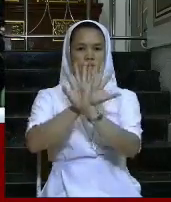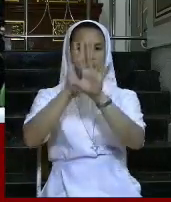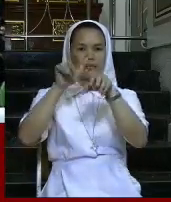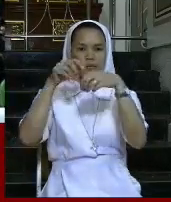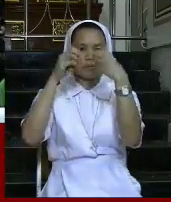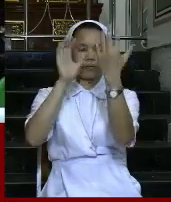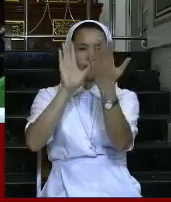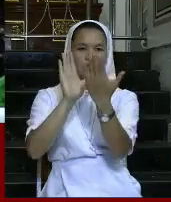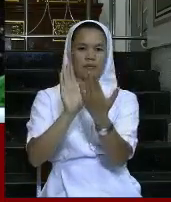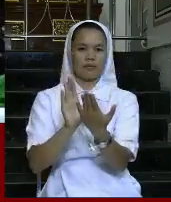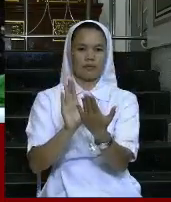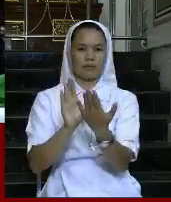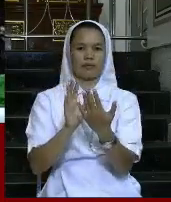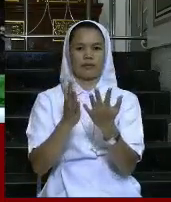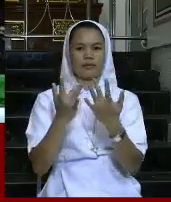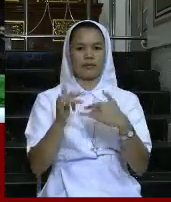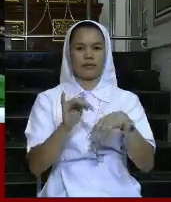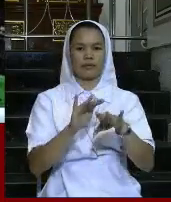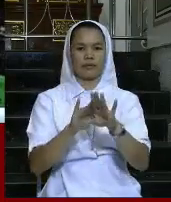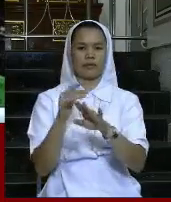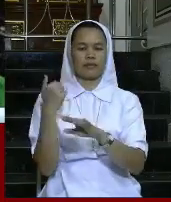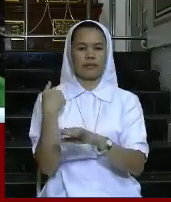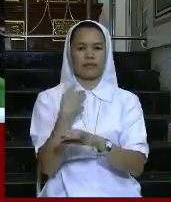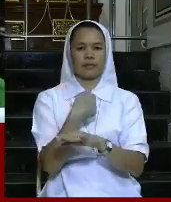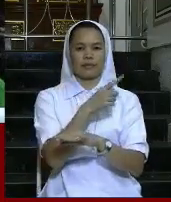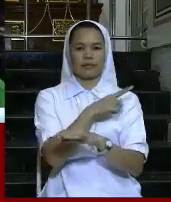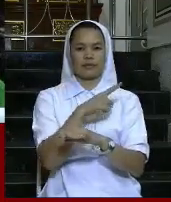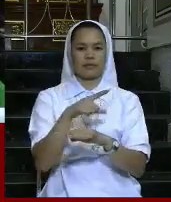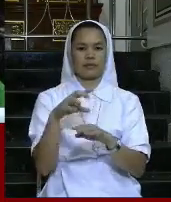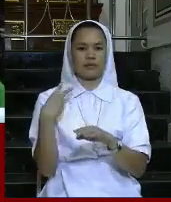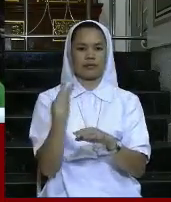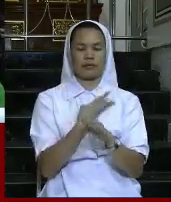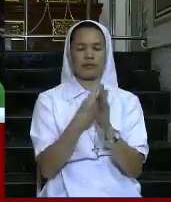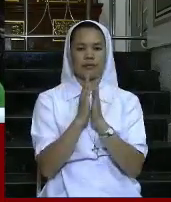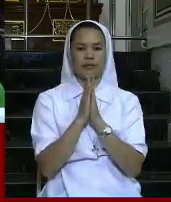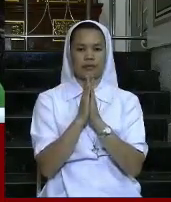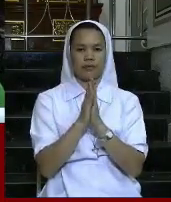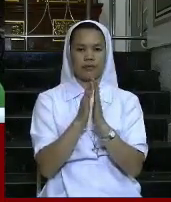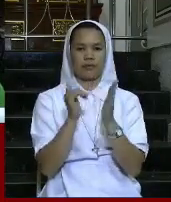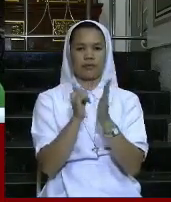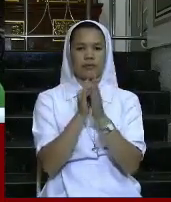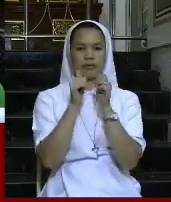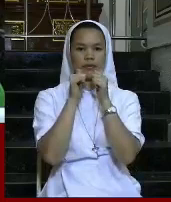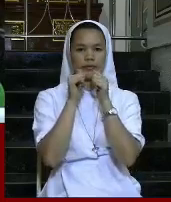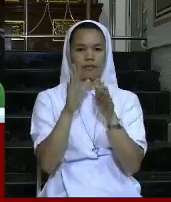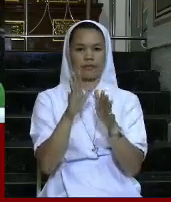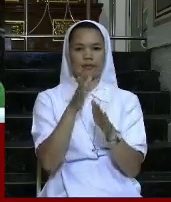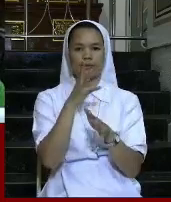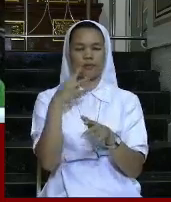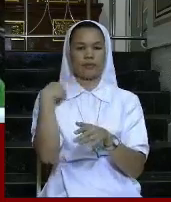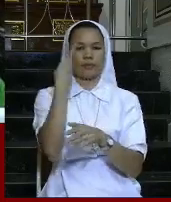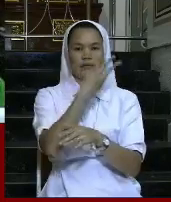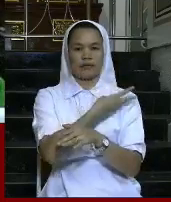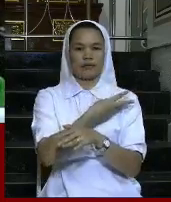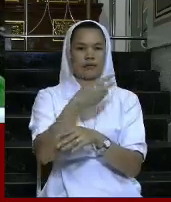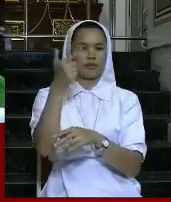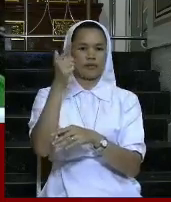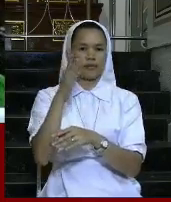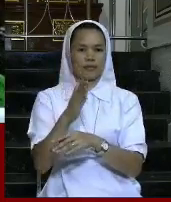of Your face. Have mercy on us all, we pray, that with the Blessed Virgin Mary, Mother of